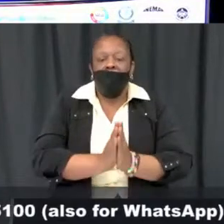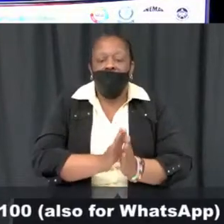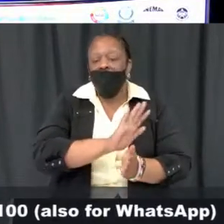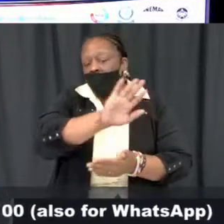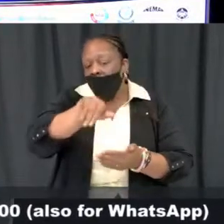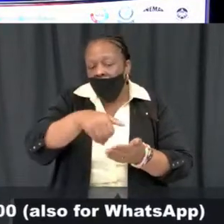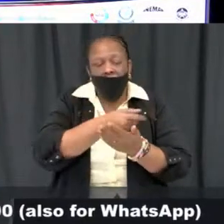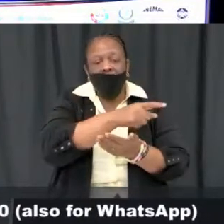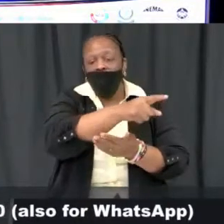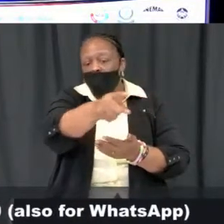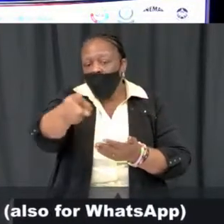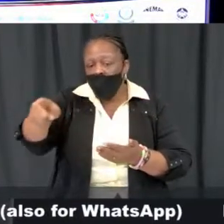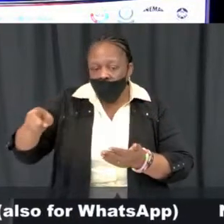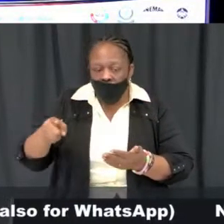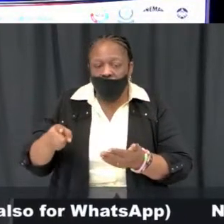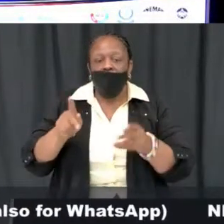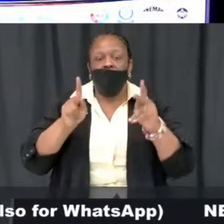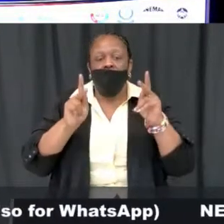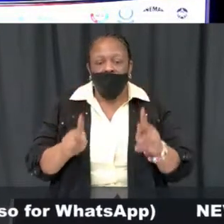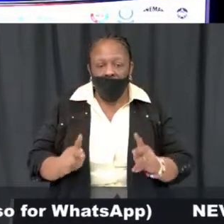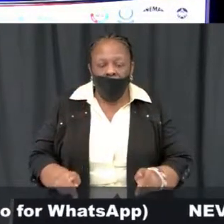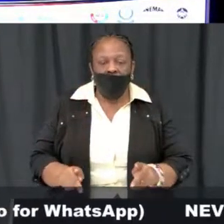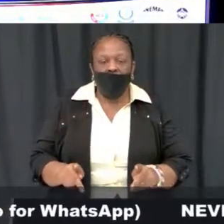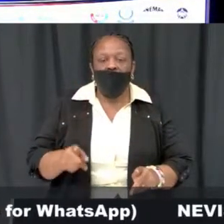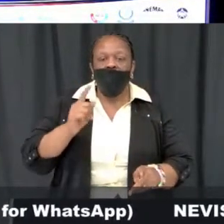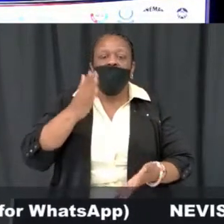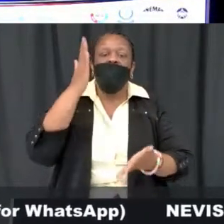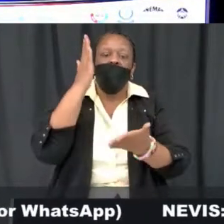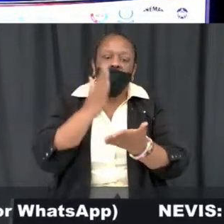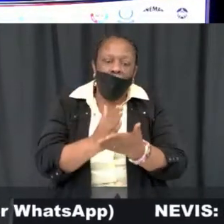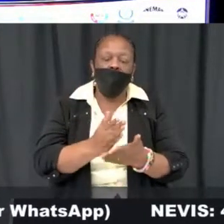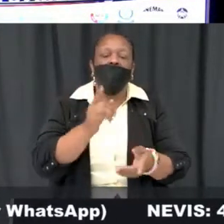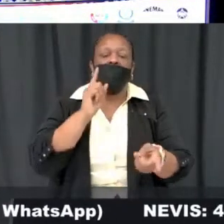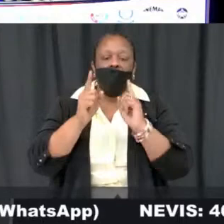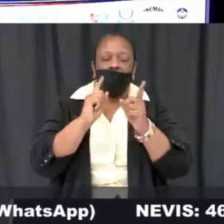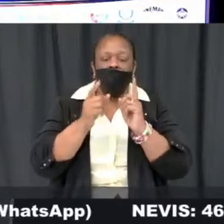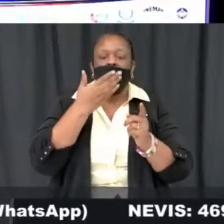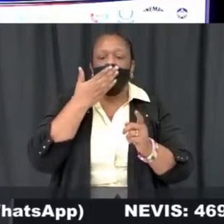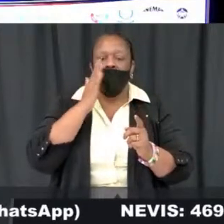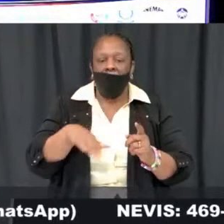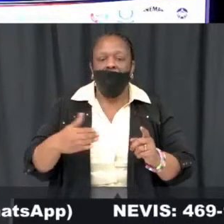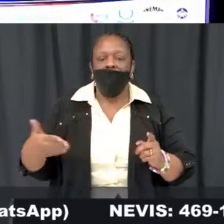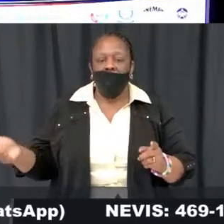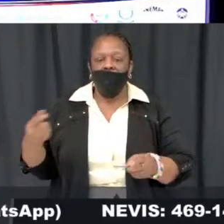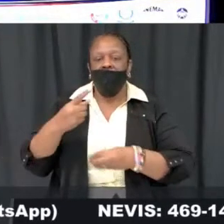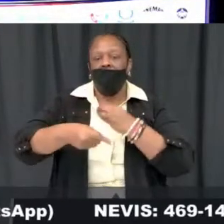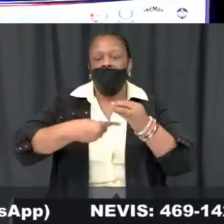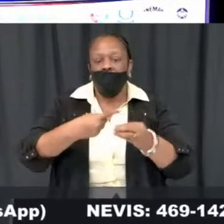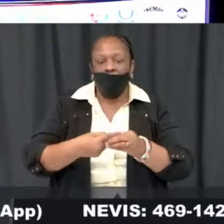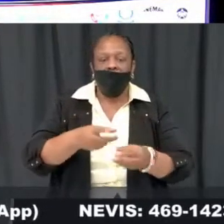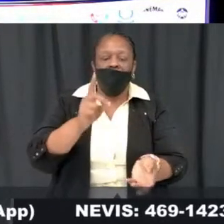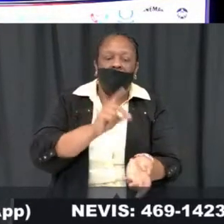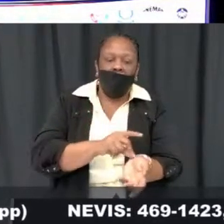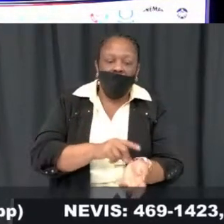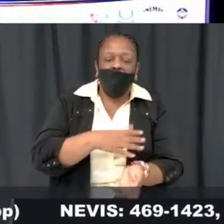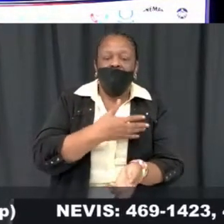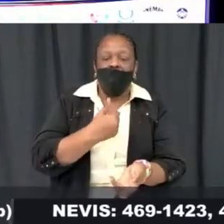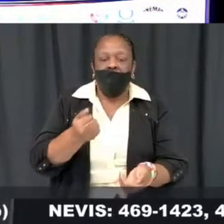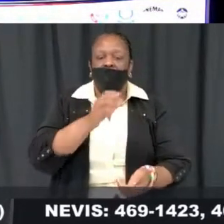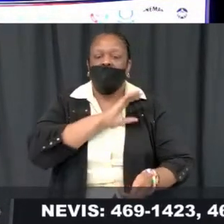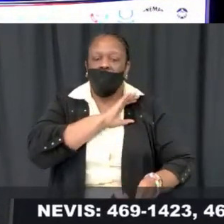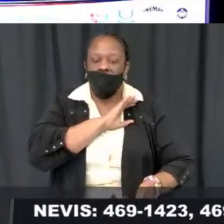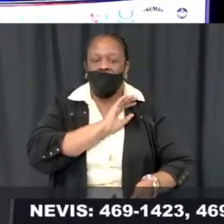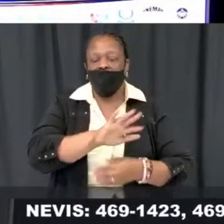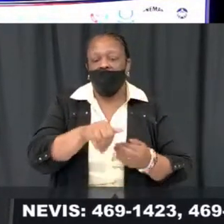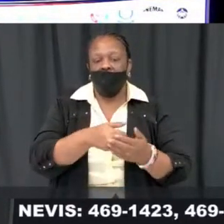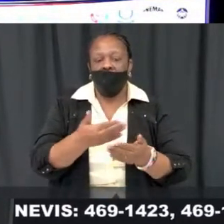able to take away the negativity and just stop. Take some time and say a little prayer for